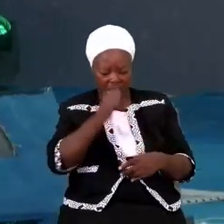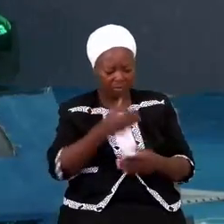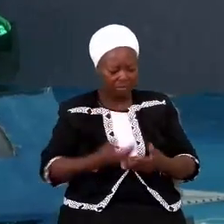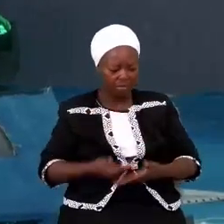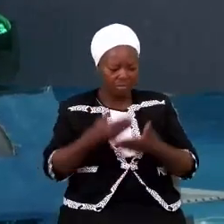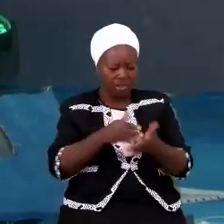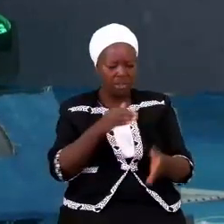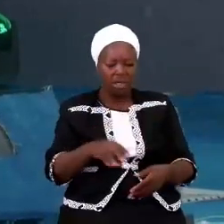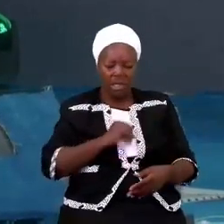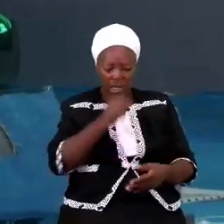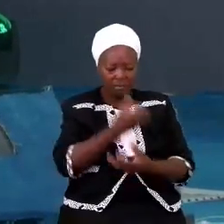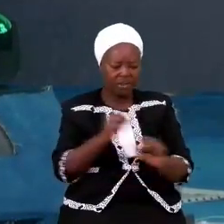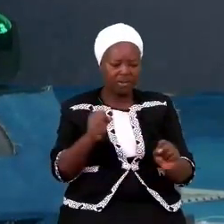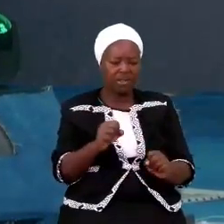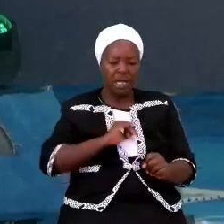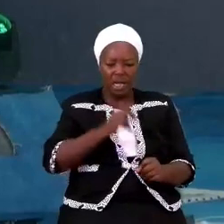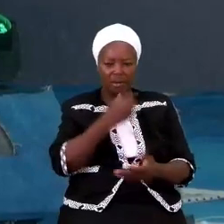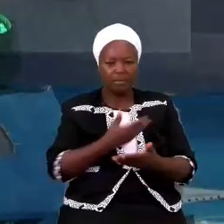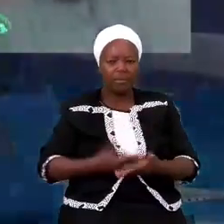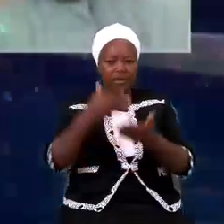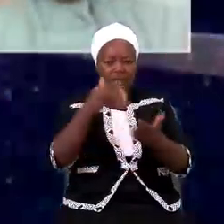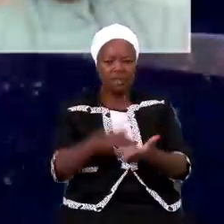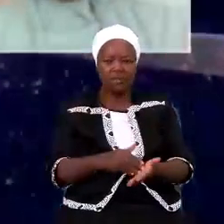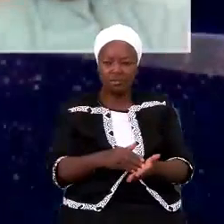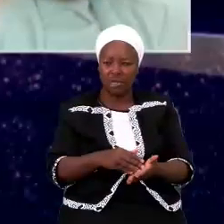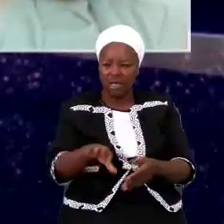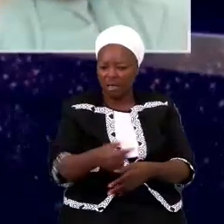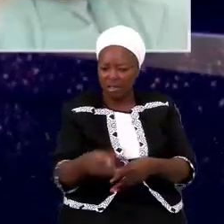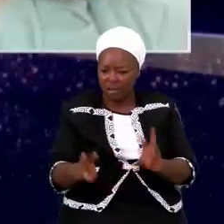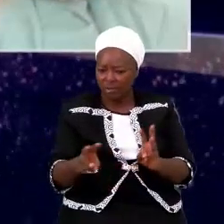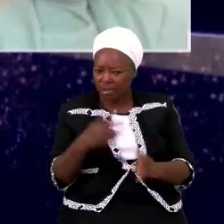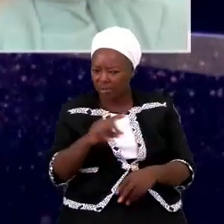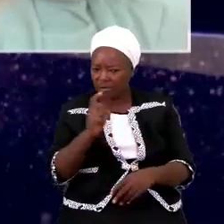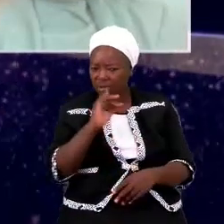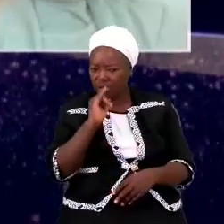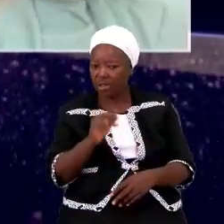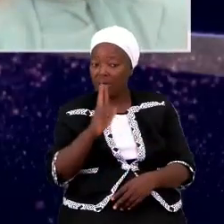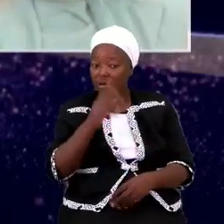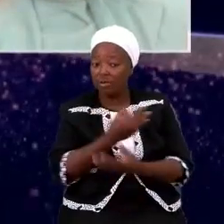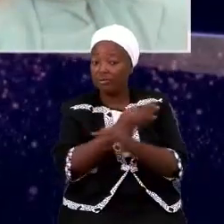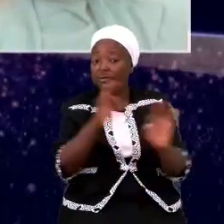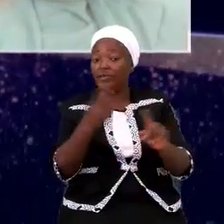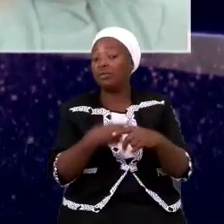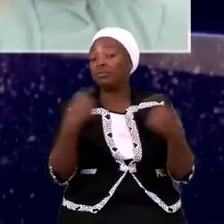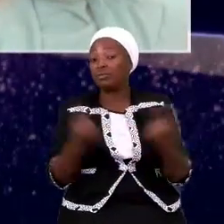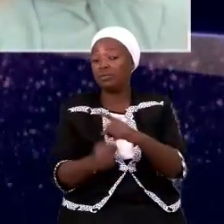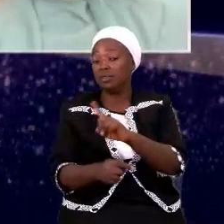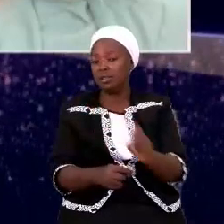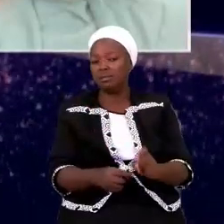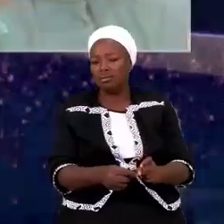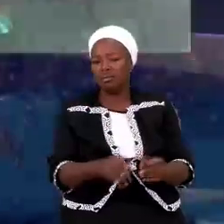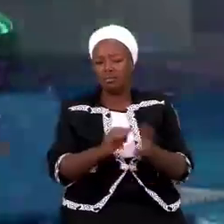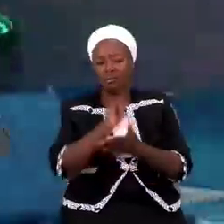free from sin? That's what it means to be saved. If you say, I'm saved, it means you have the grace of